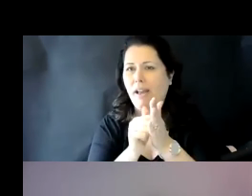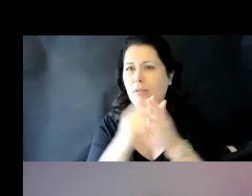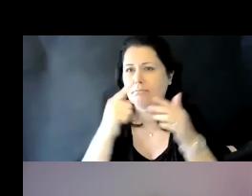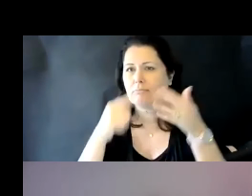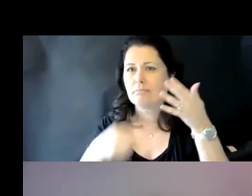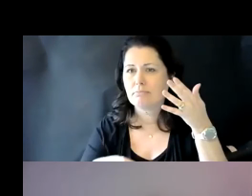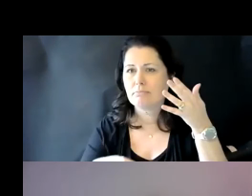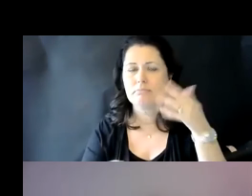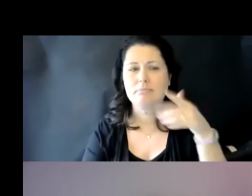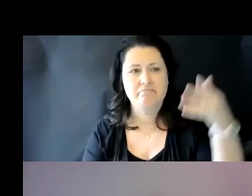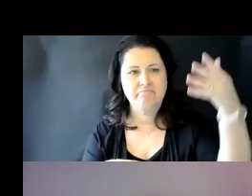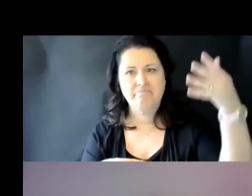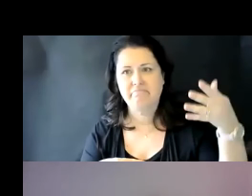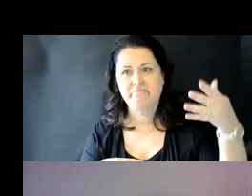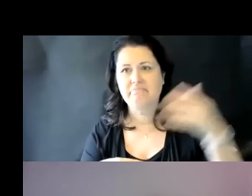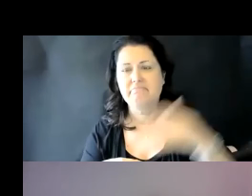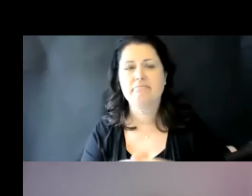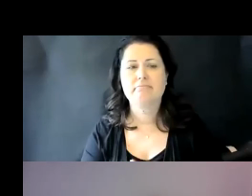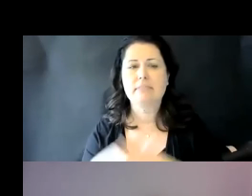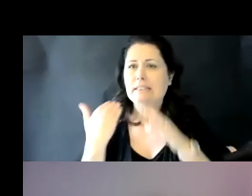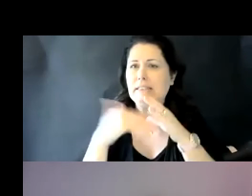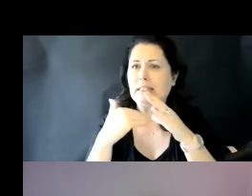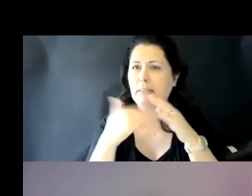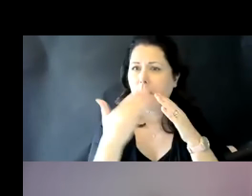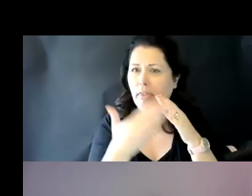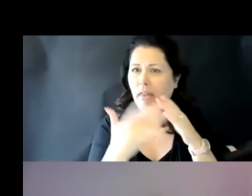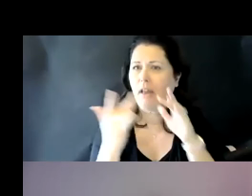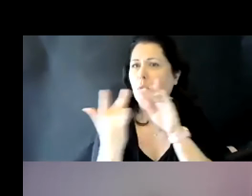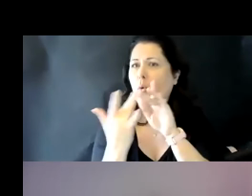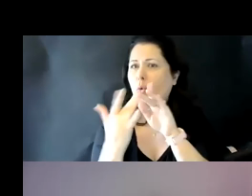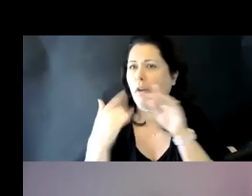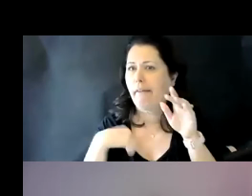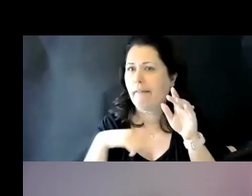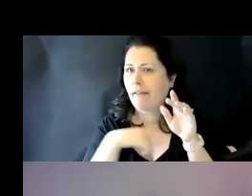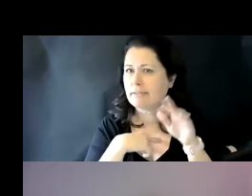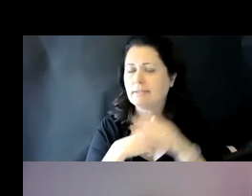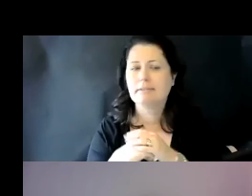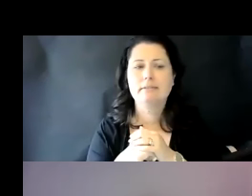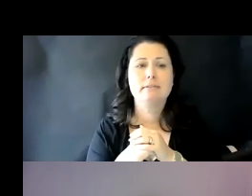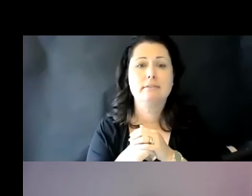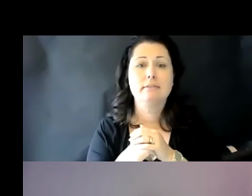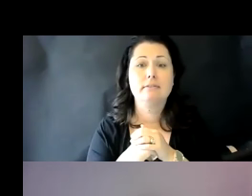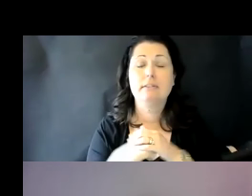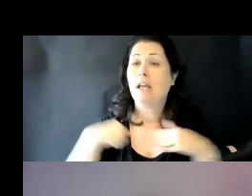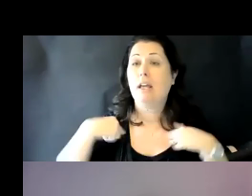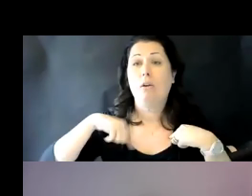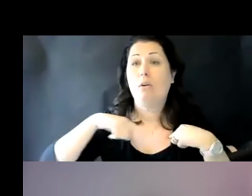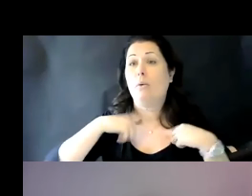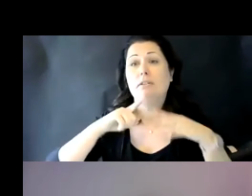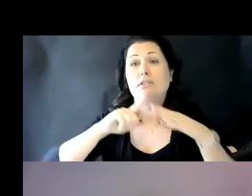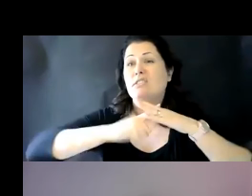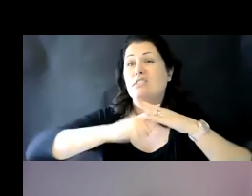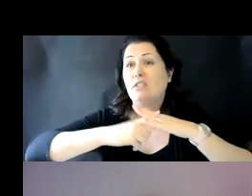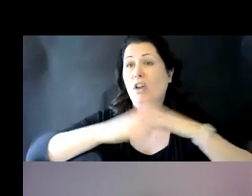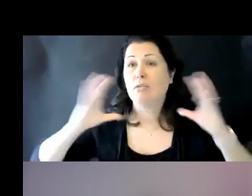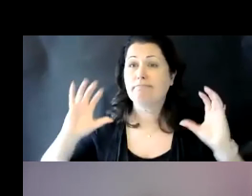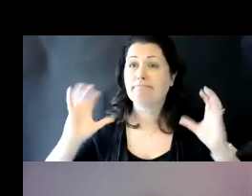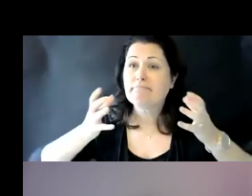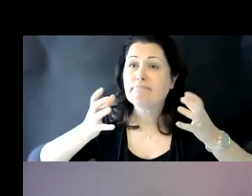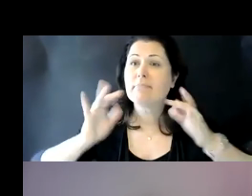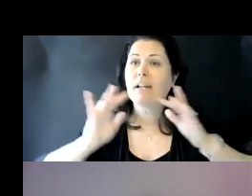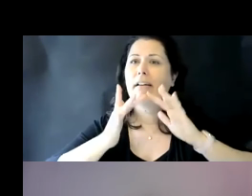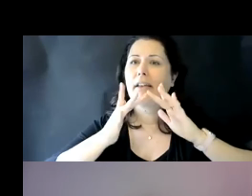YouTube videos. There's an email address if you want to contact us. And particularly, we've just started to try and get together a